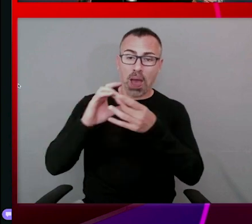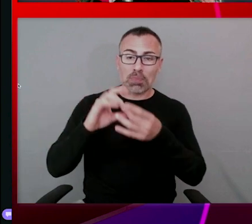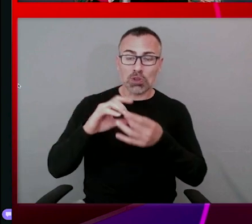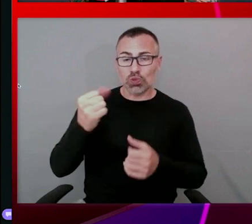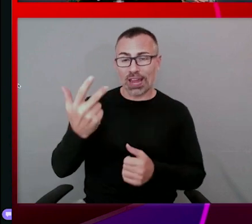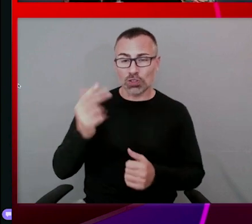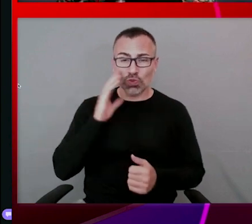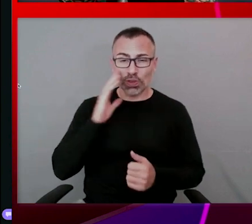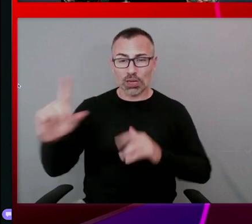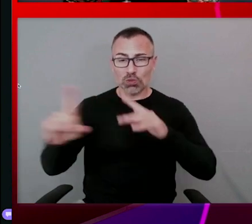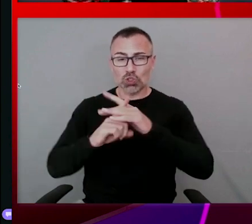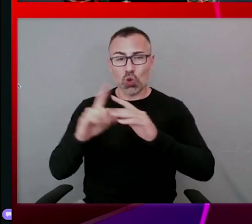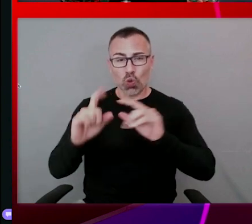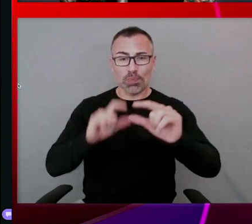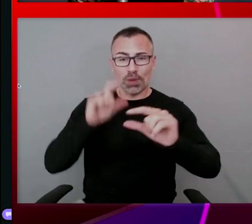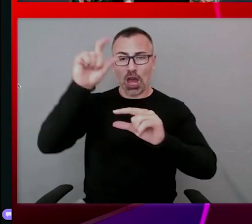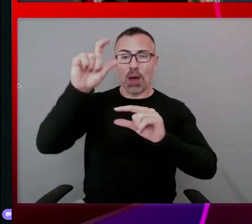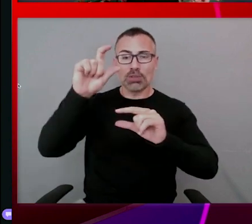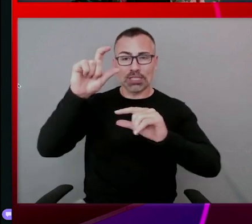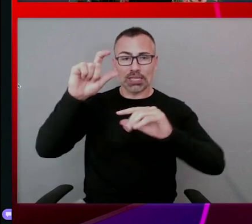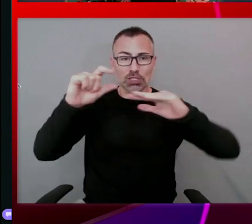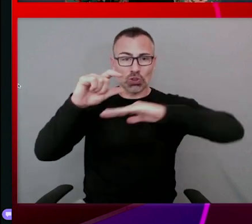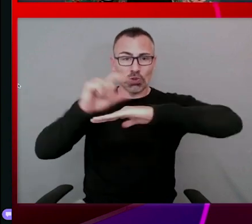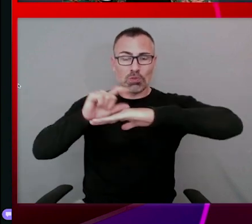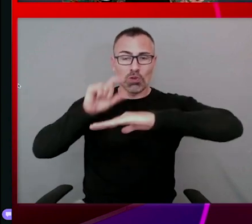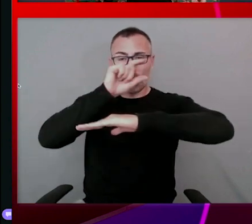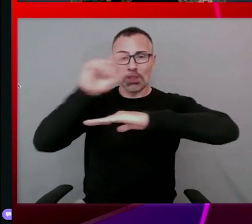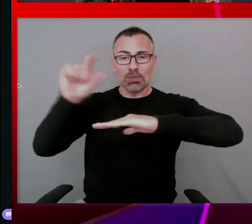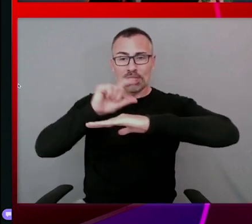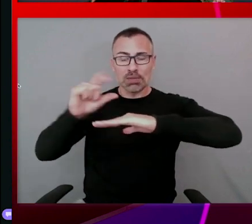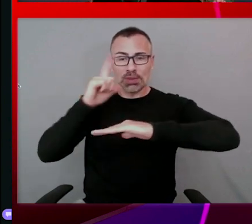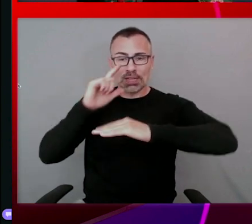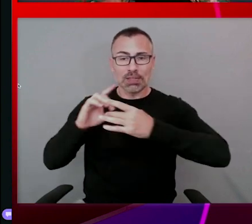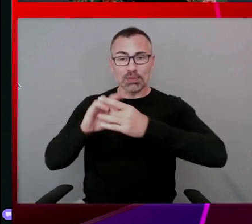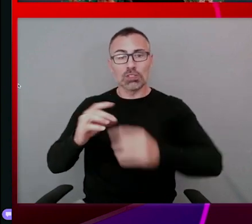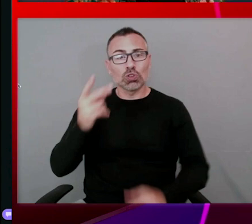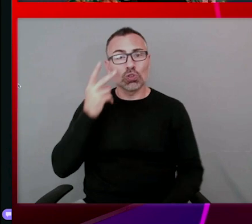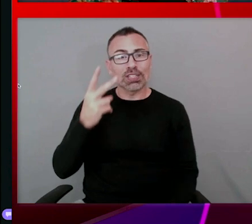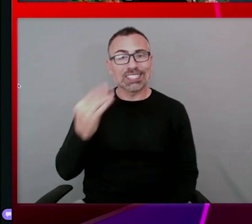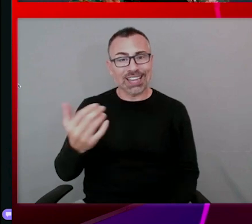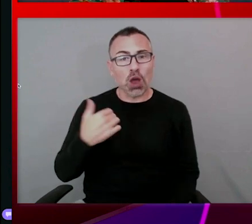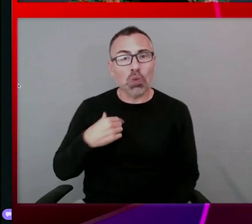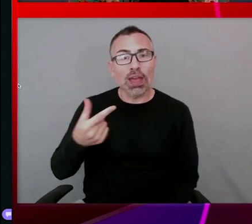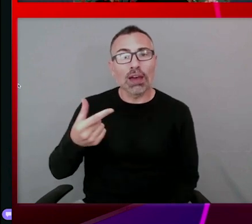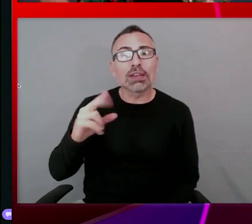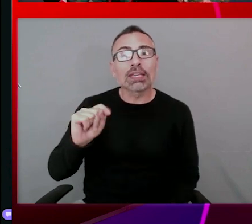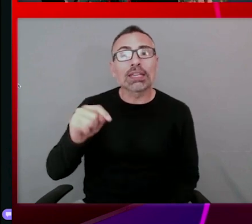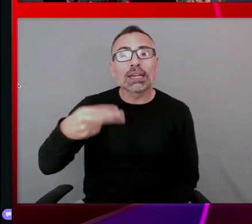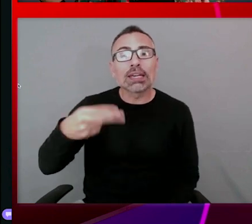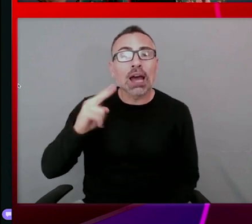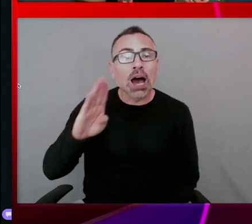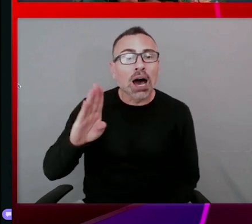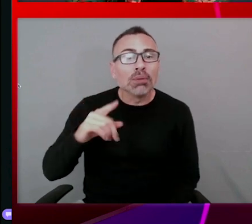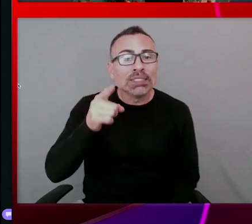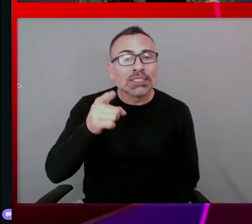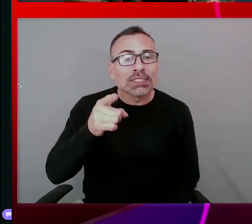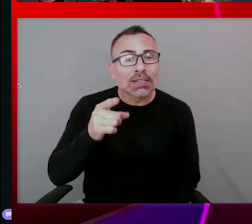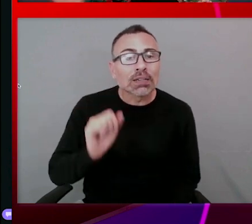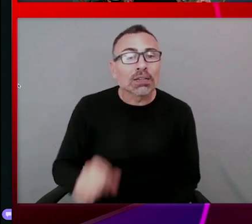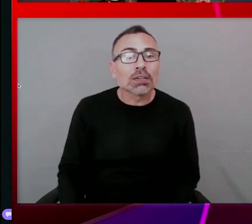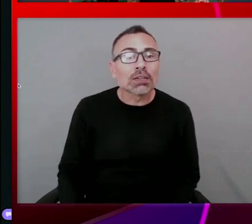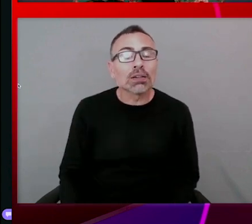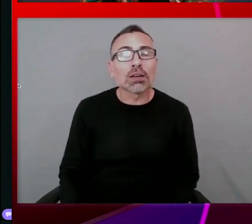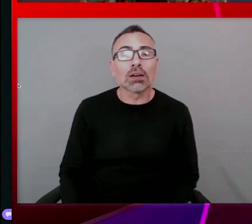in the upper section. So you see that Salesforce and GitHub is now showing up as the data source. So That's to the cool. data scientist, it's